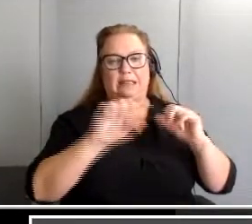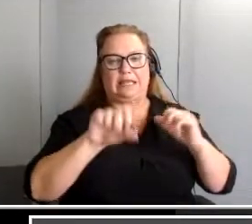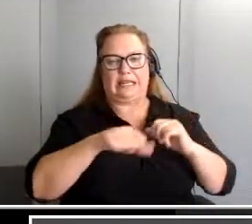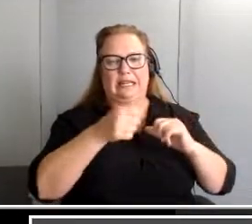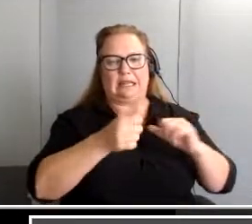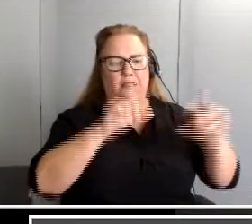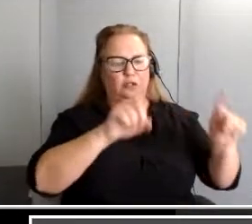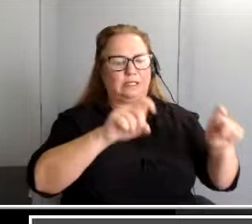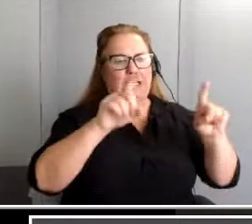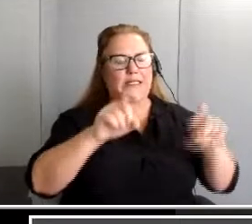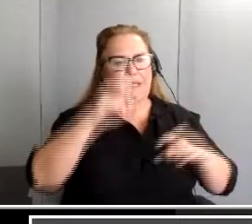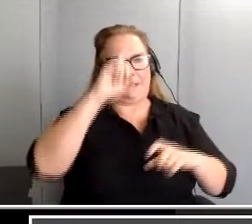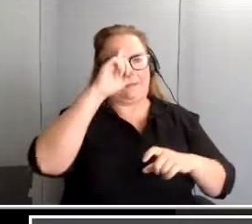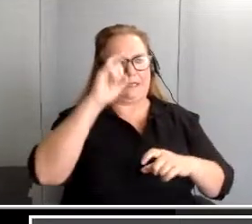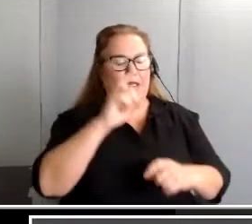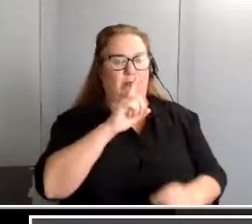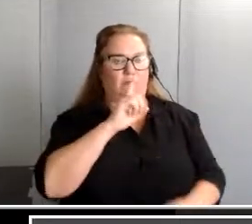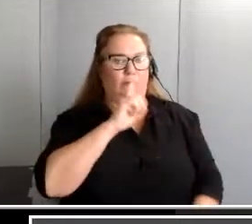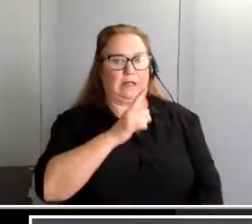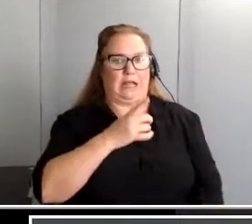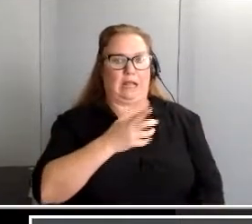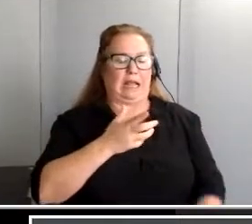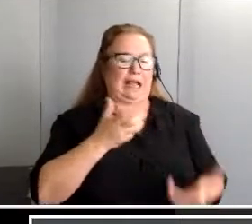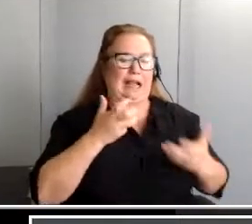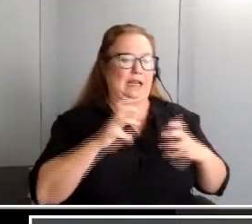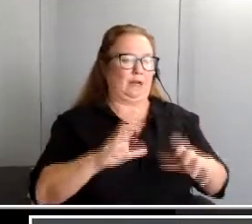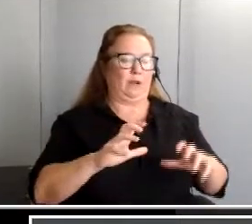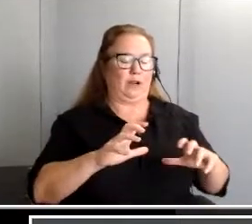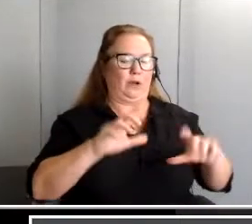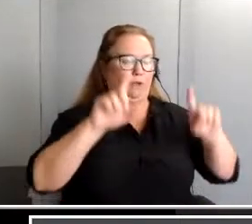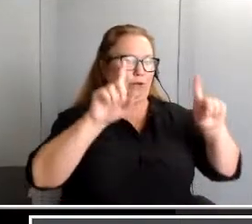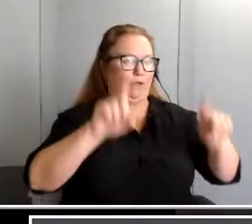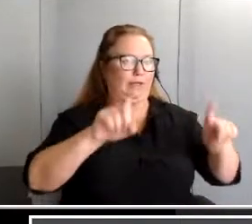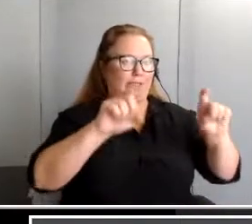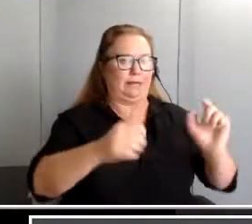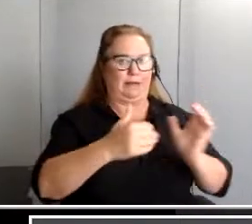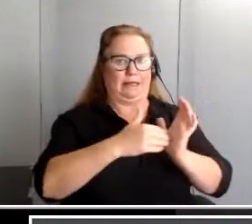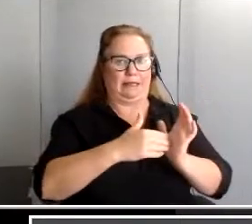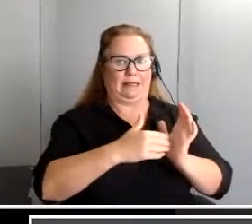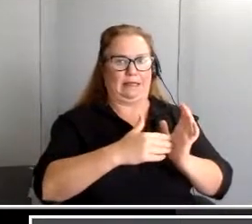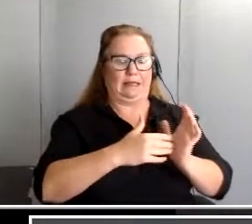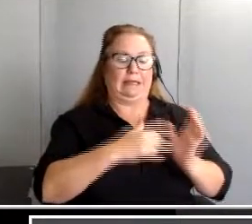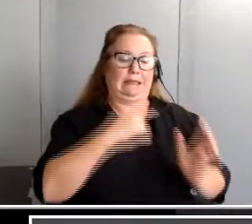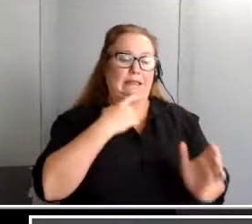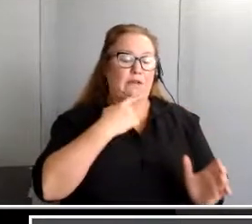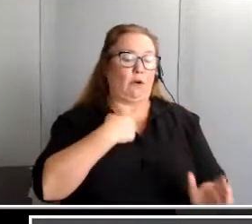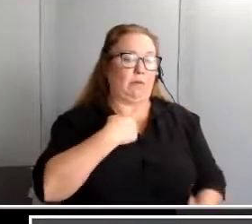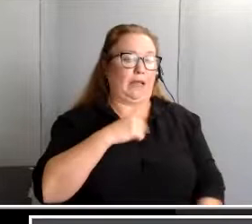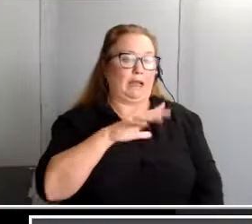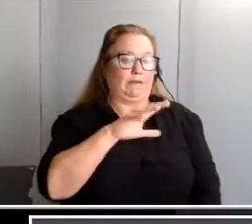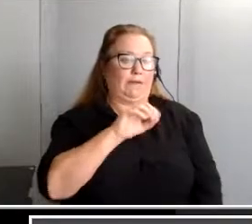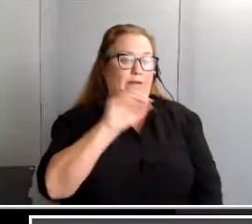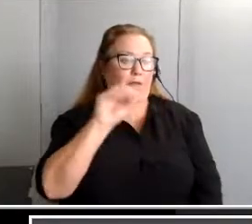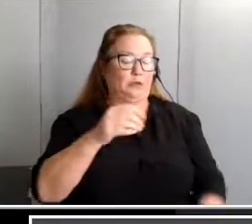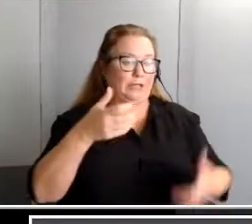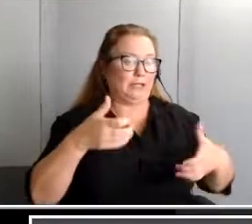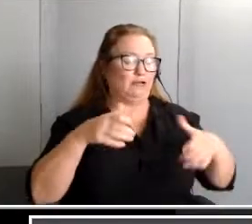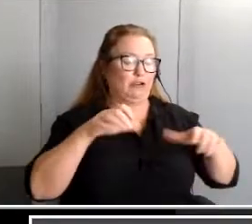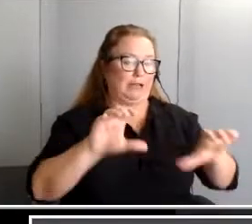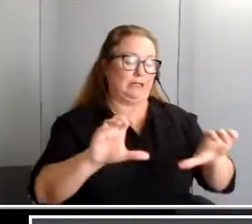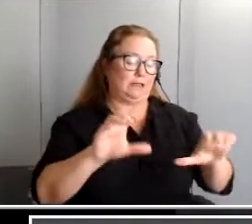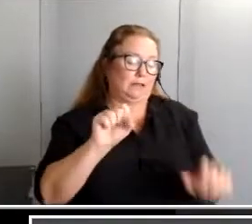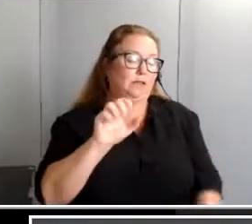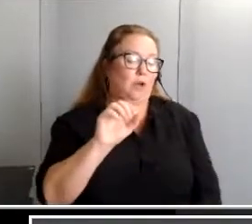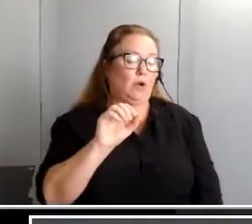test because I really didn't want to go through that exam again. And they said, well, you've got a good 50% chance. So that's when I